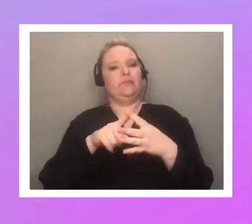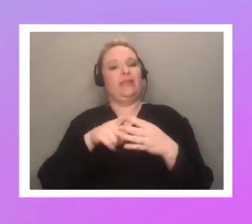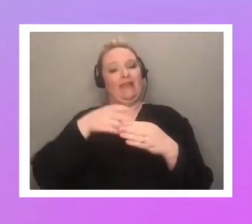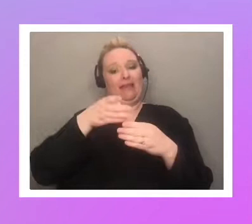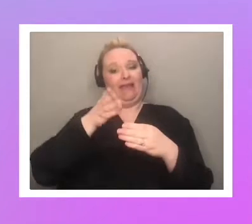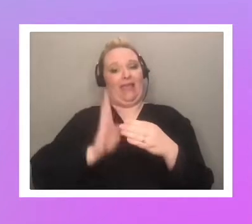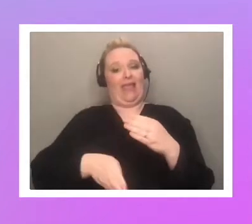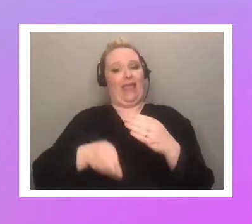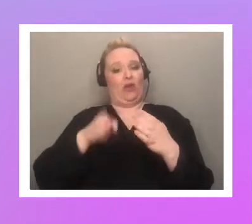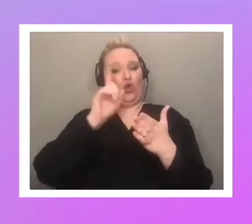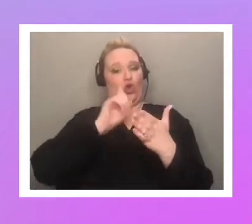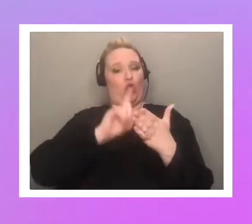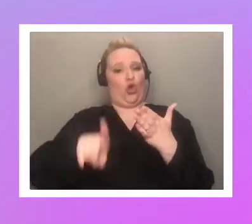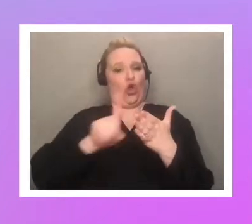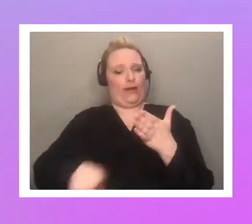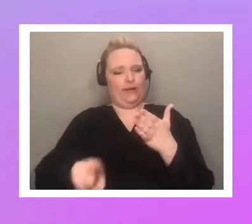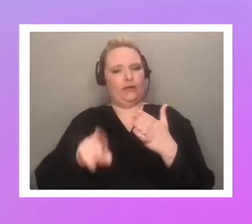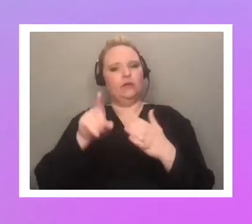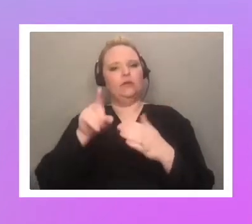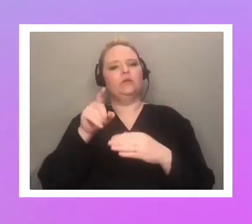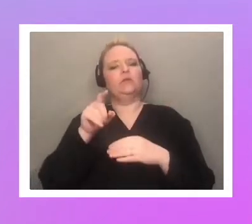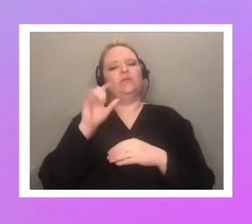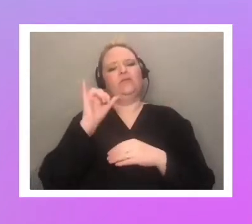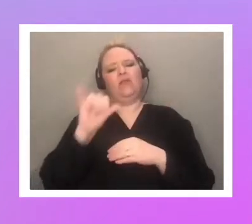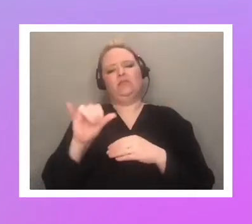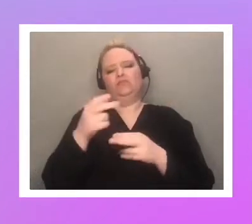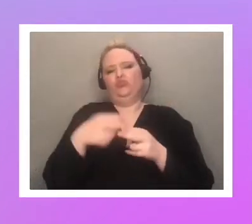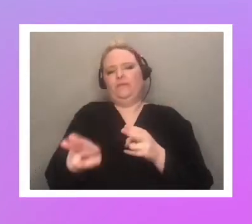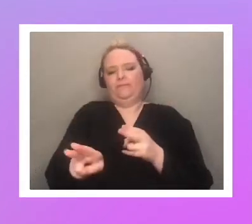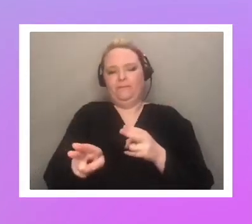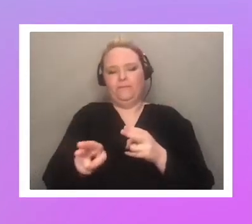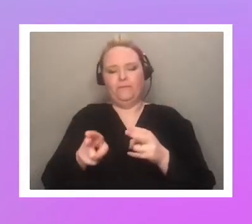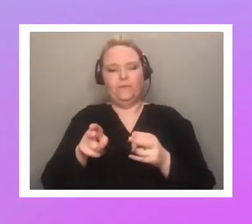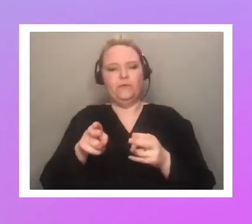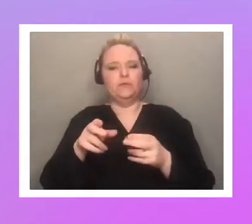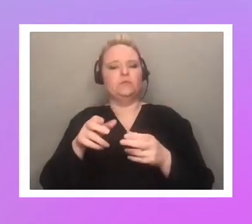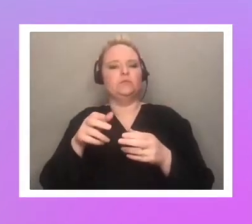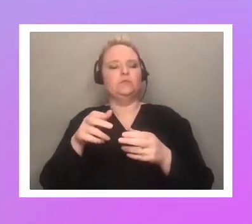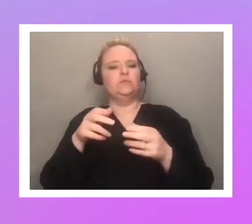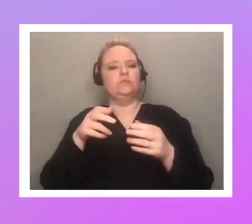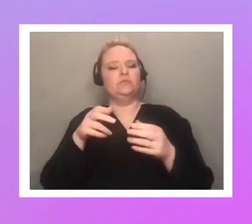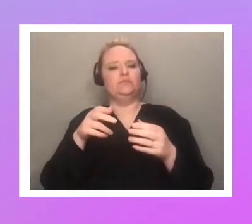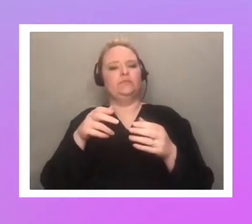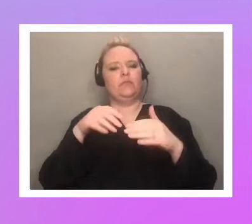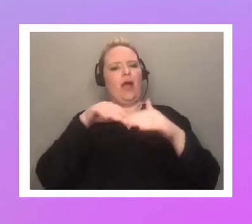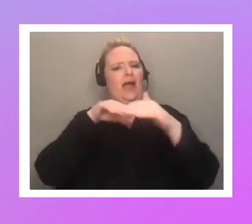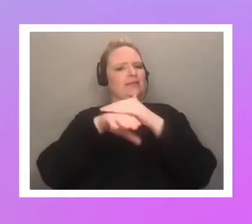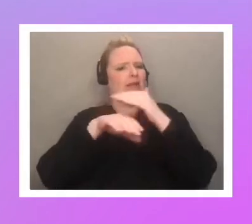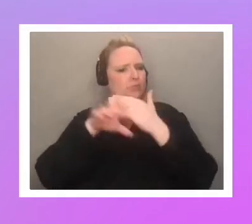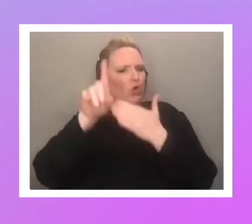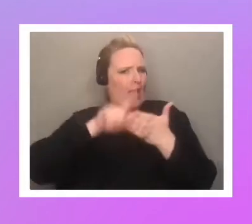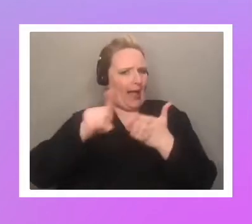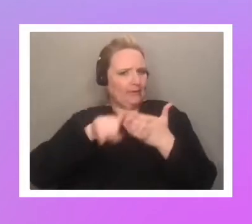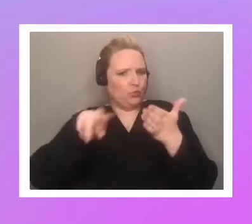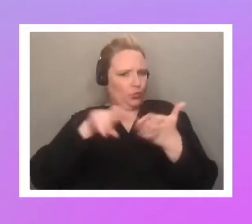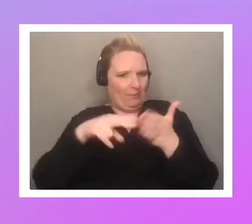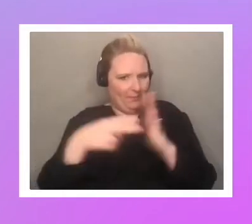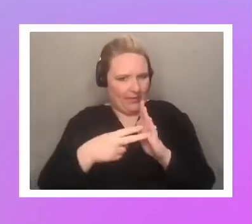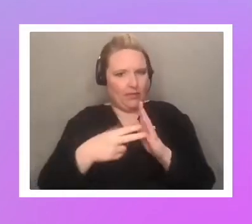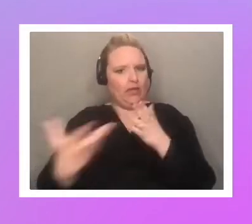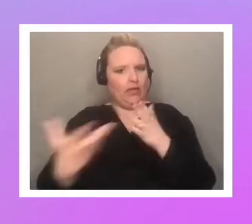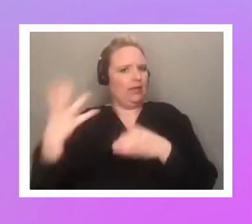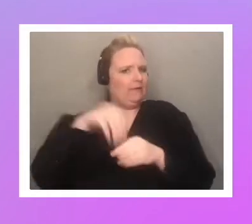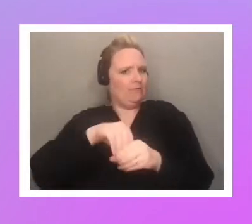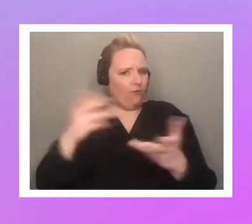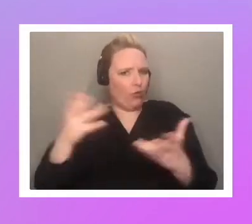the audit, this is a small section on what accessibility audits are and entail for those who might be